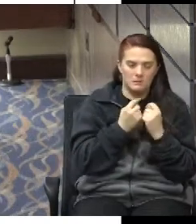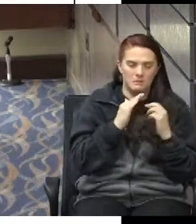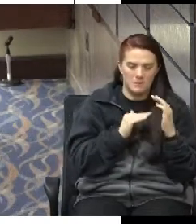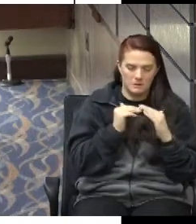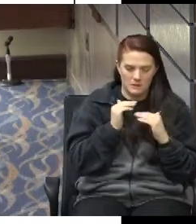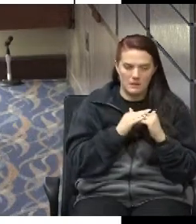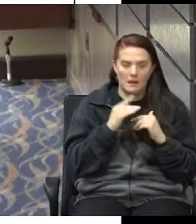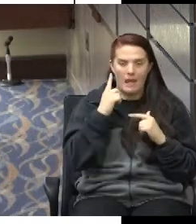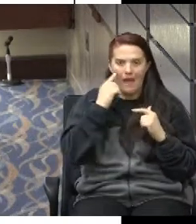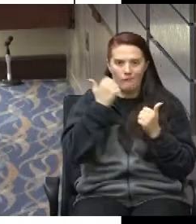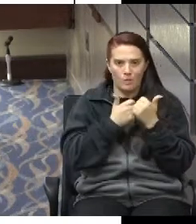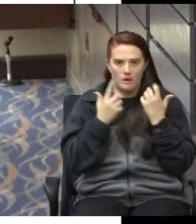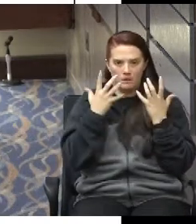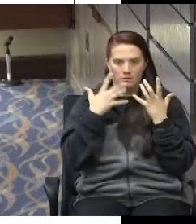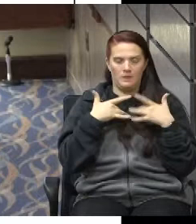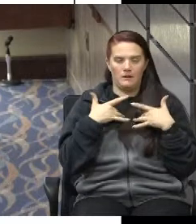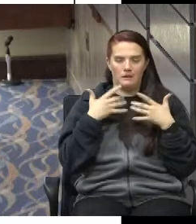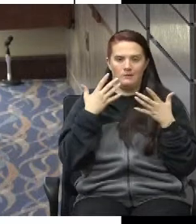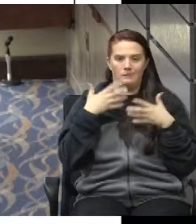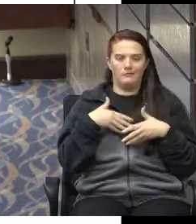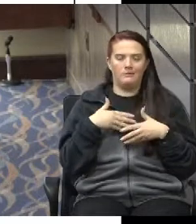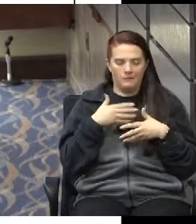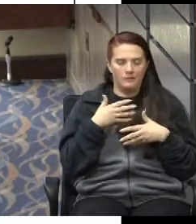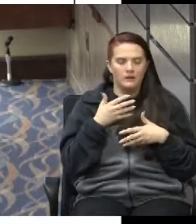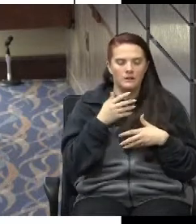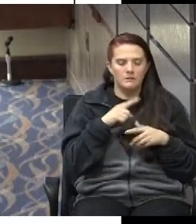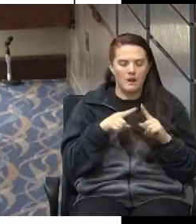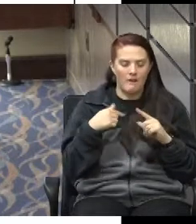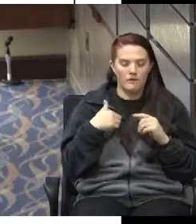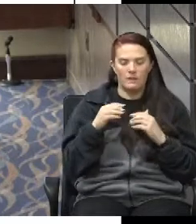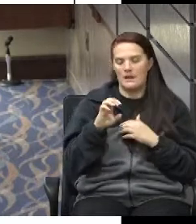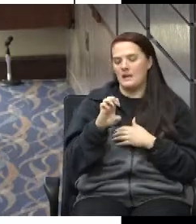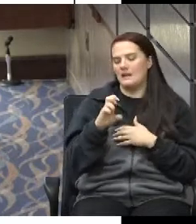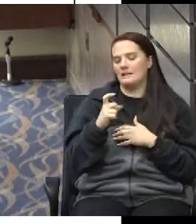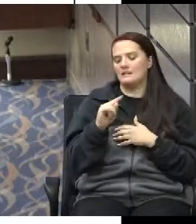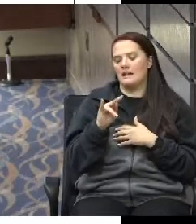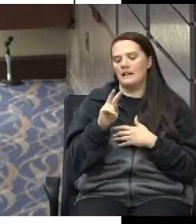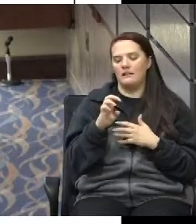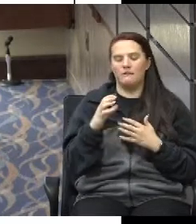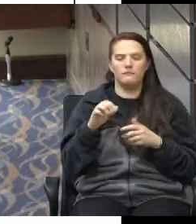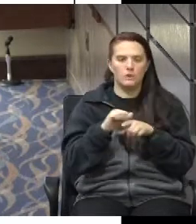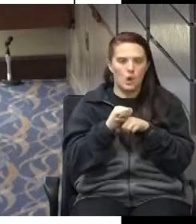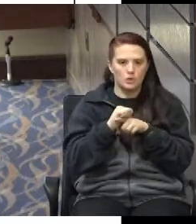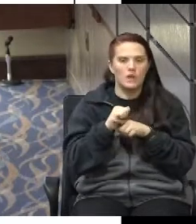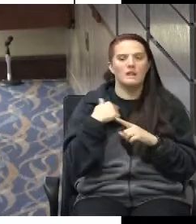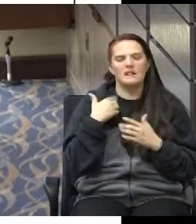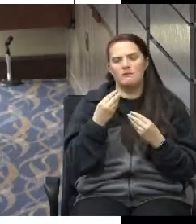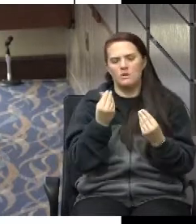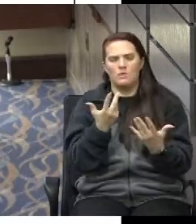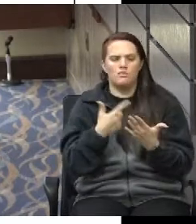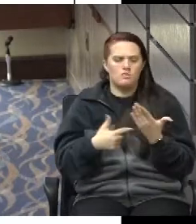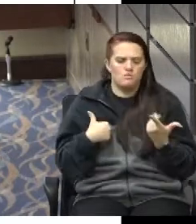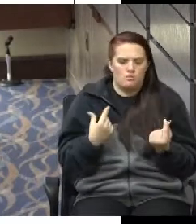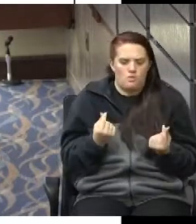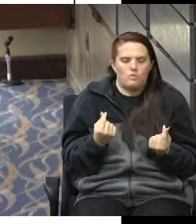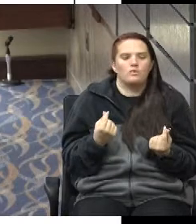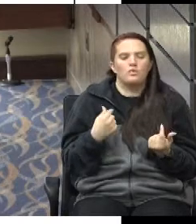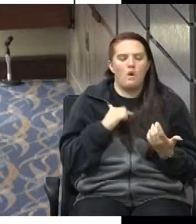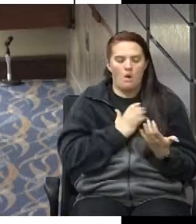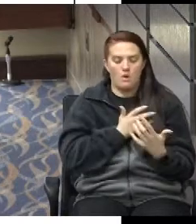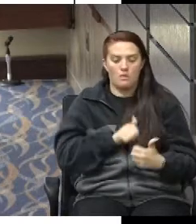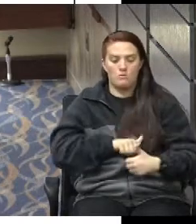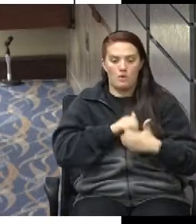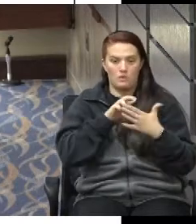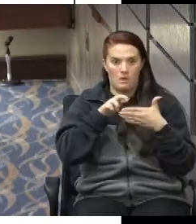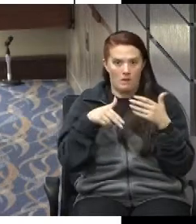over. But this is our portfolio of services, and occasionally I do executive coaching. But that gives you a little bit of sense about who we are, what we do, and our approach, and the